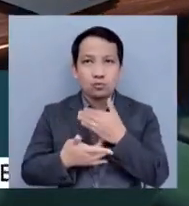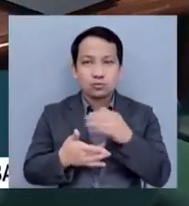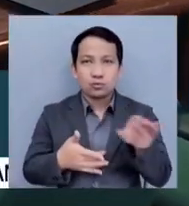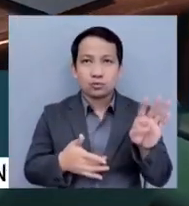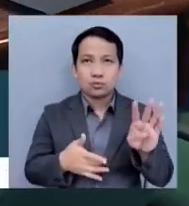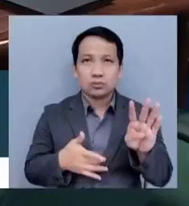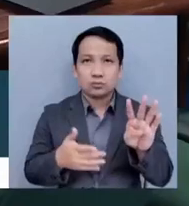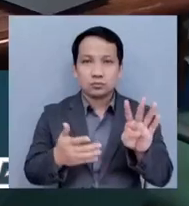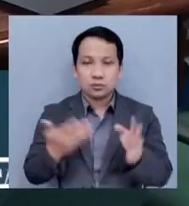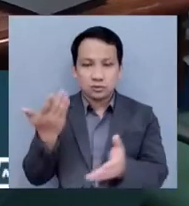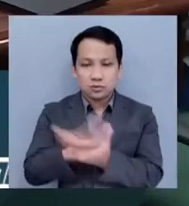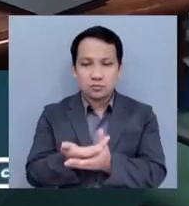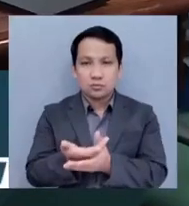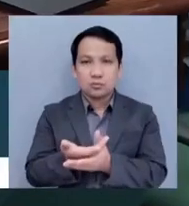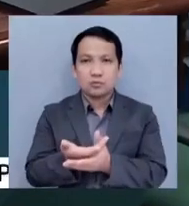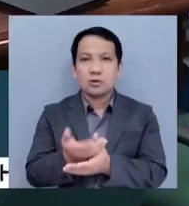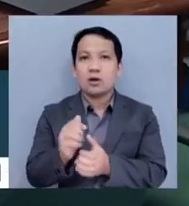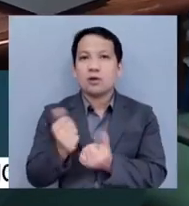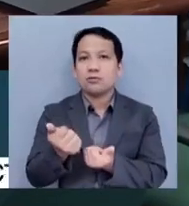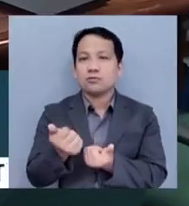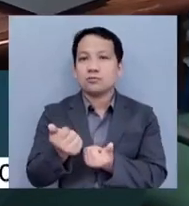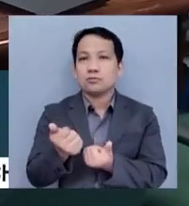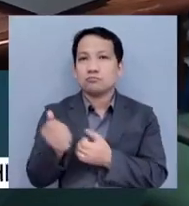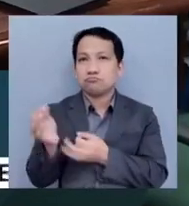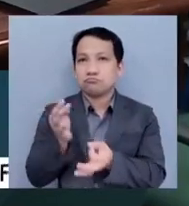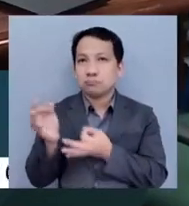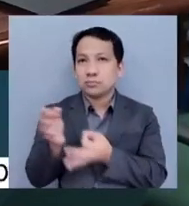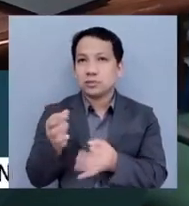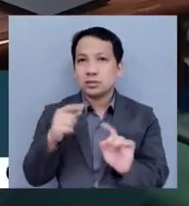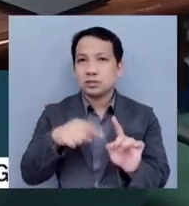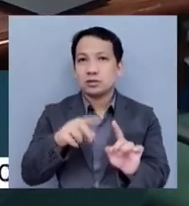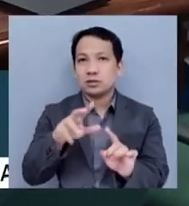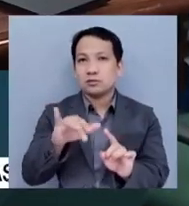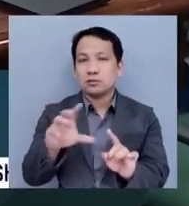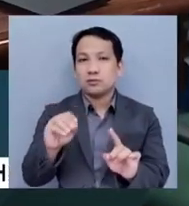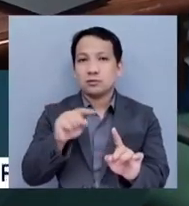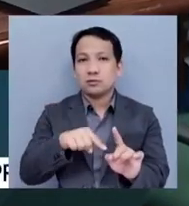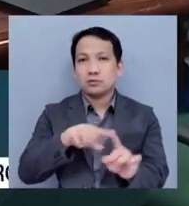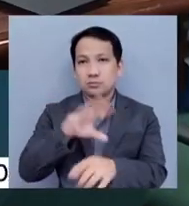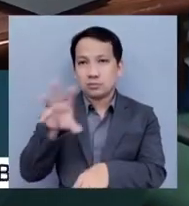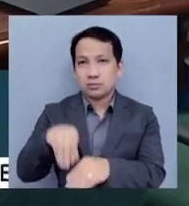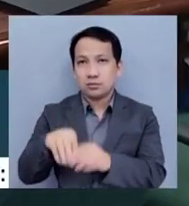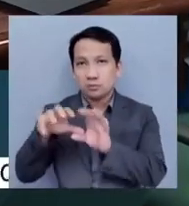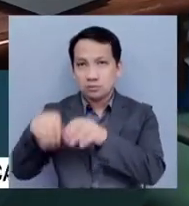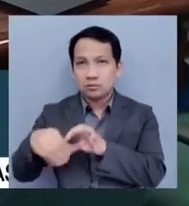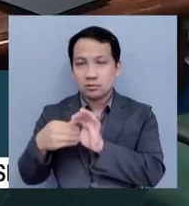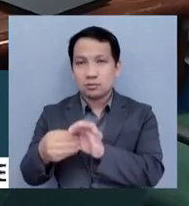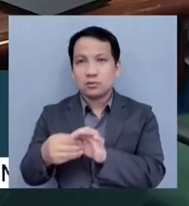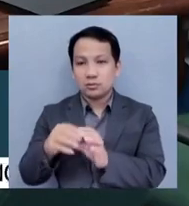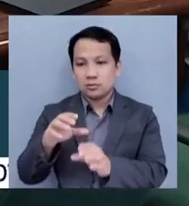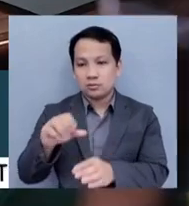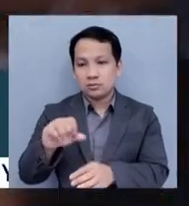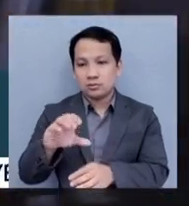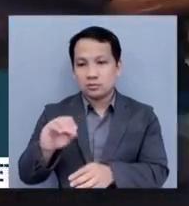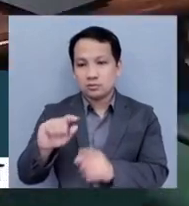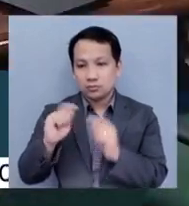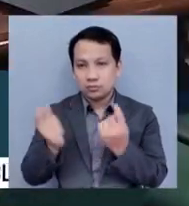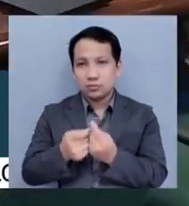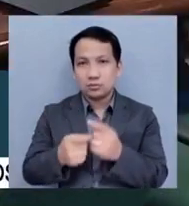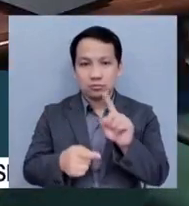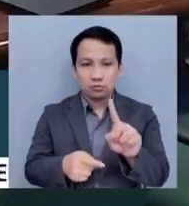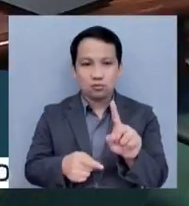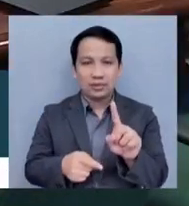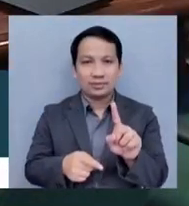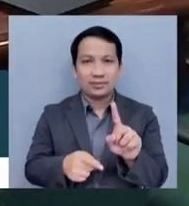nila, eh how could they explain na si Mayo was already in the custody of Susongko's team ng 1 o'clock.